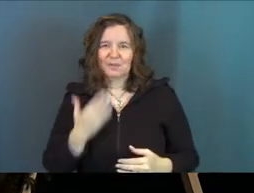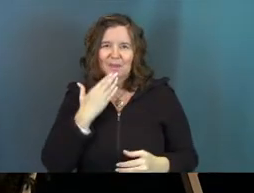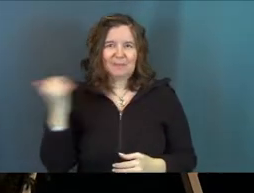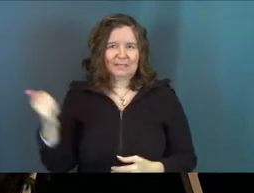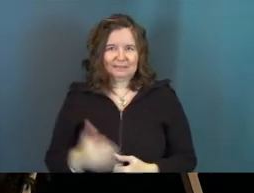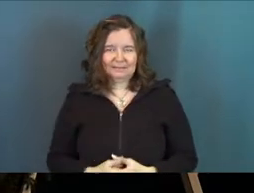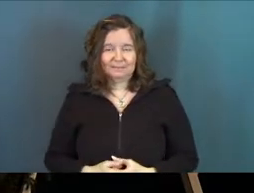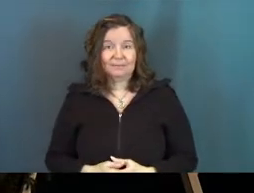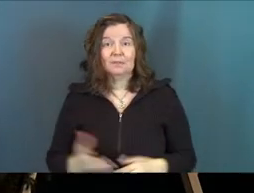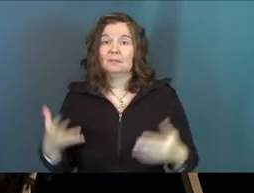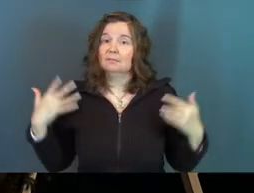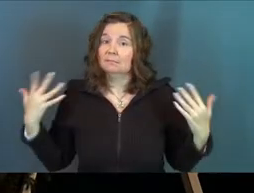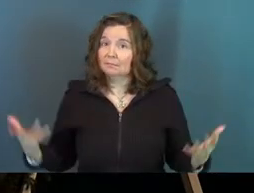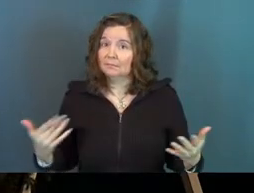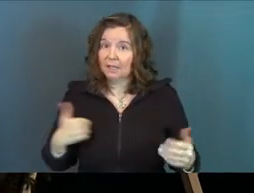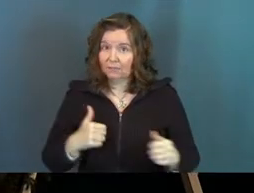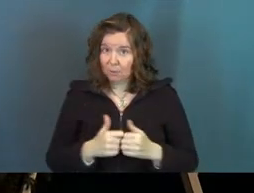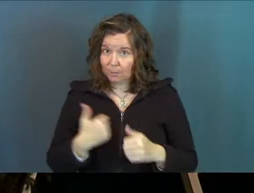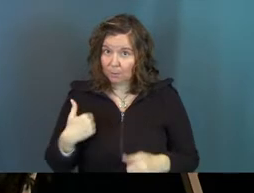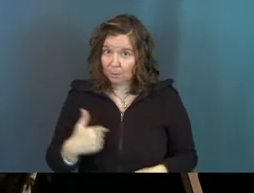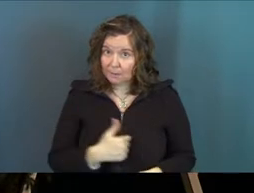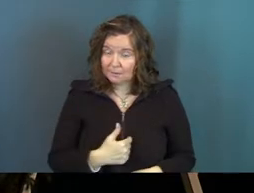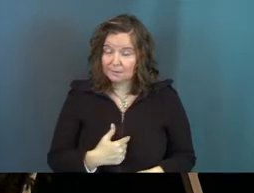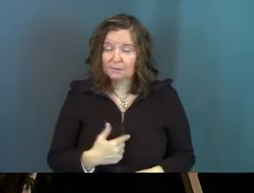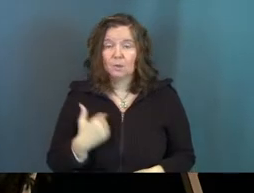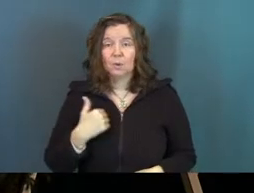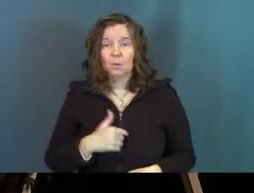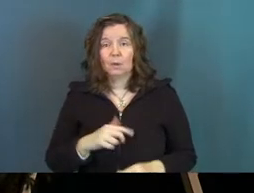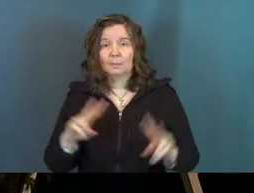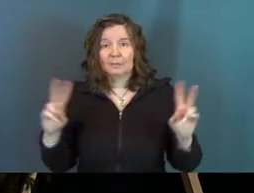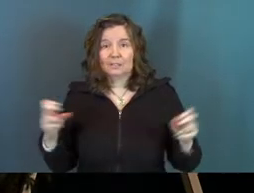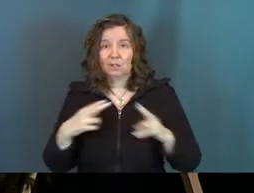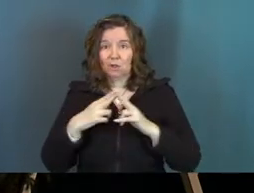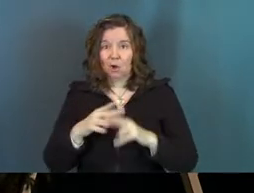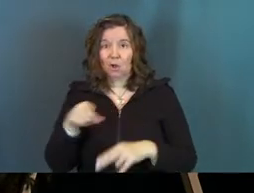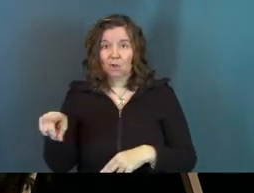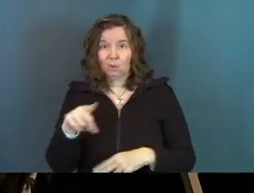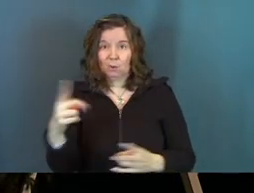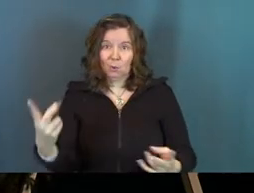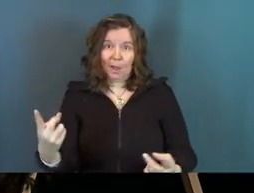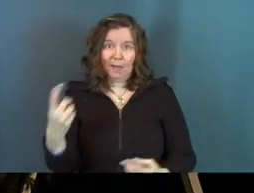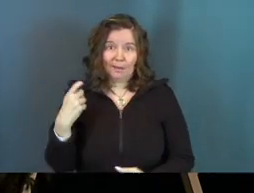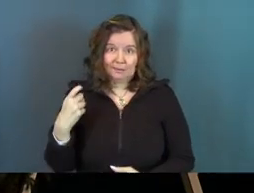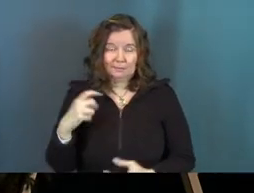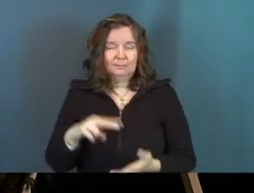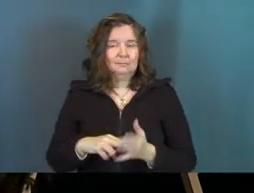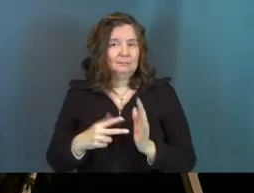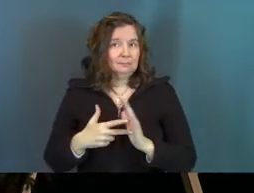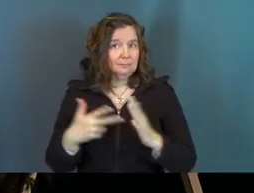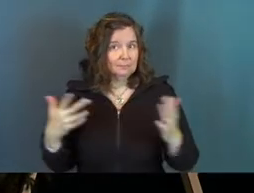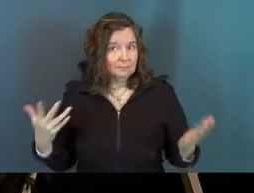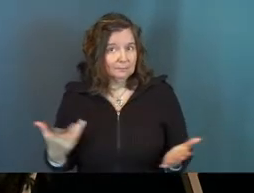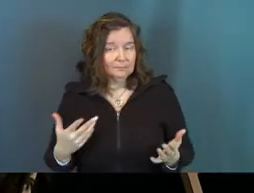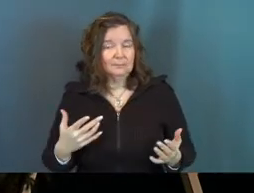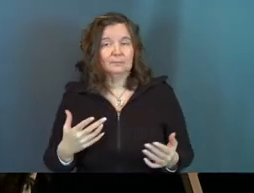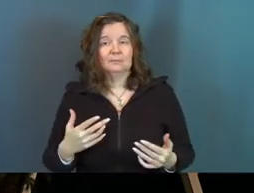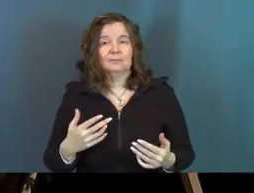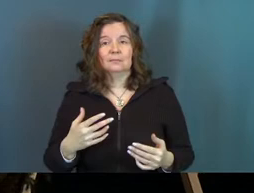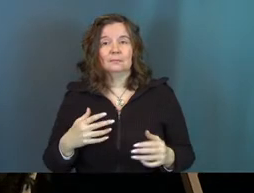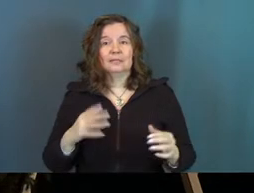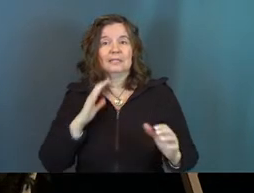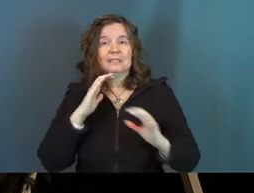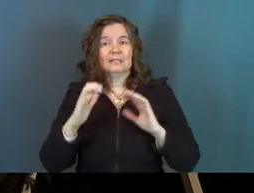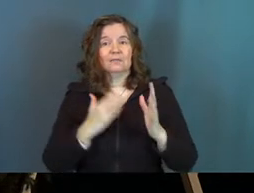best. So if you've been with us, we've been in a series called You Asked For It, okay? And what this series is it's